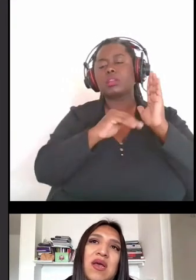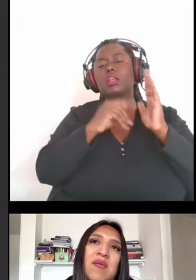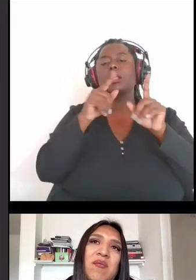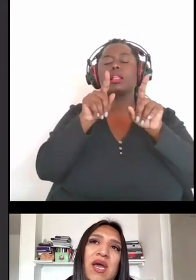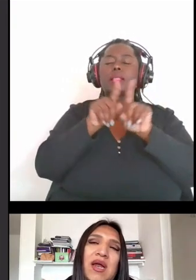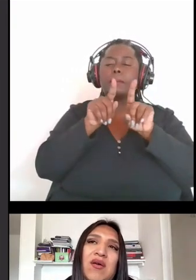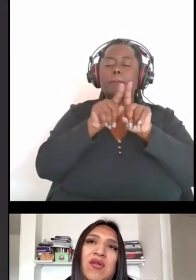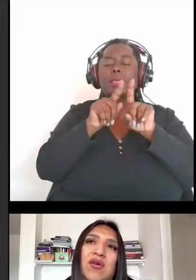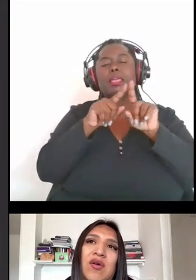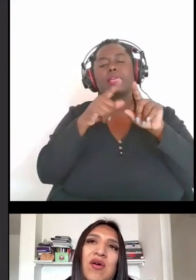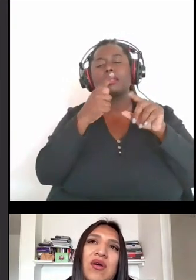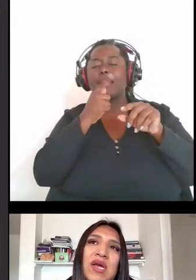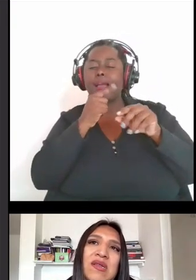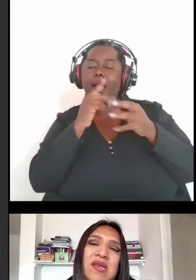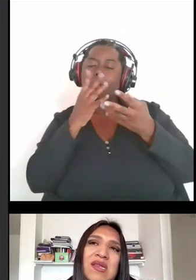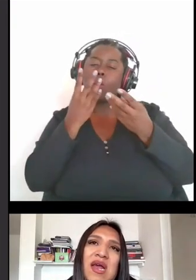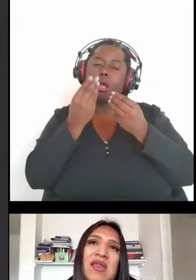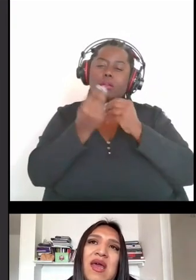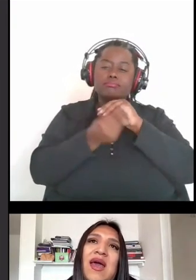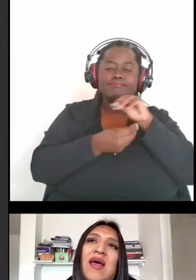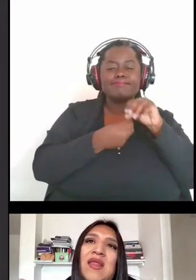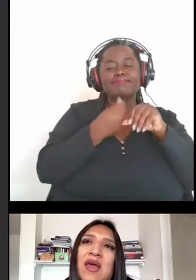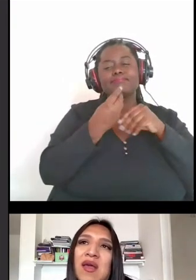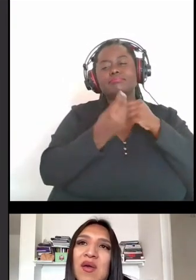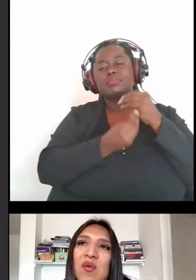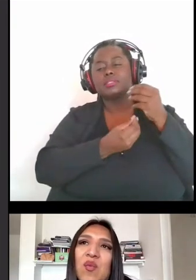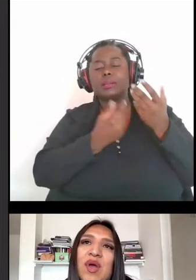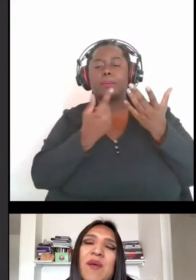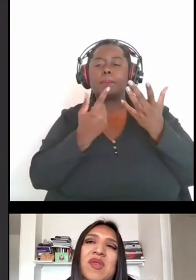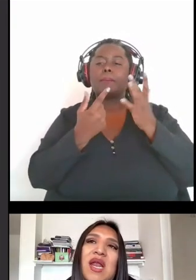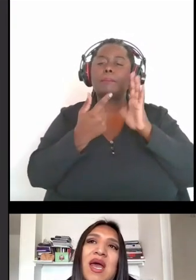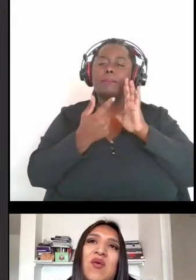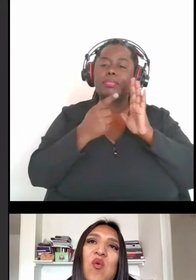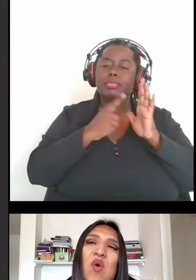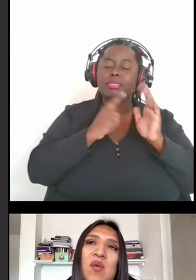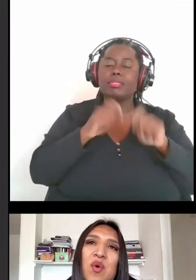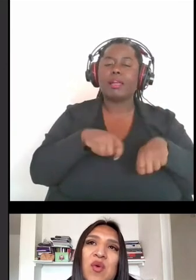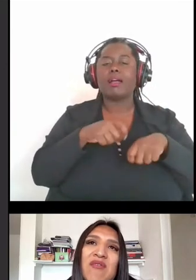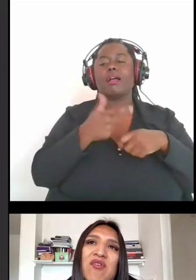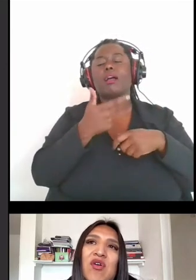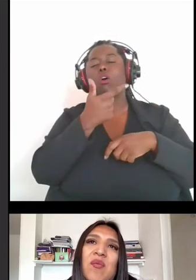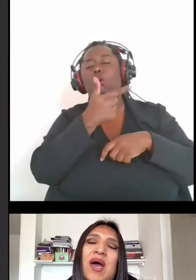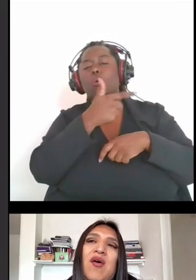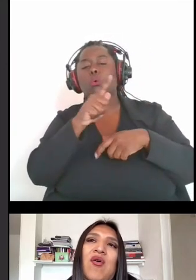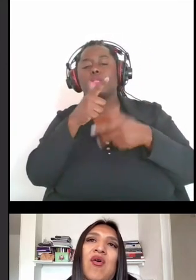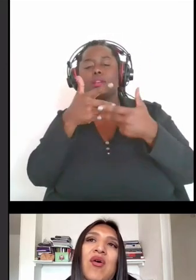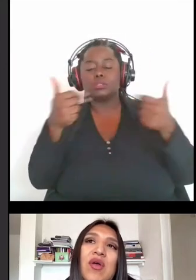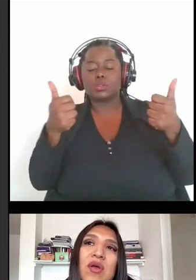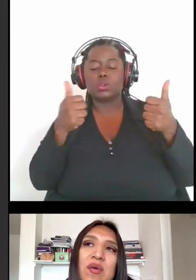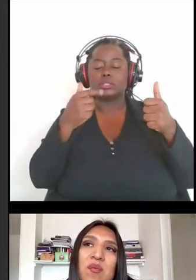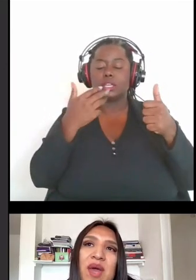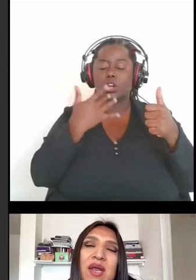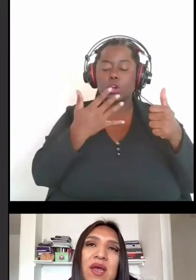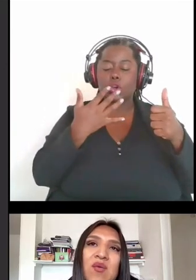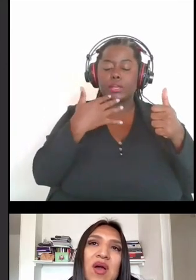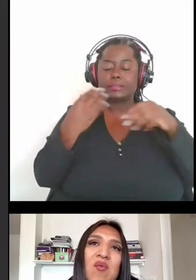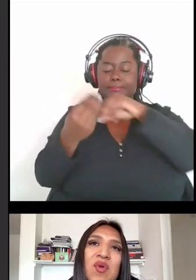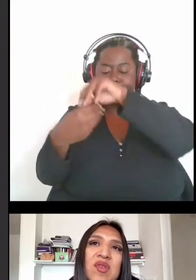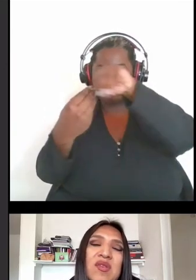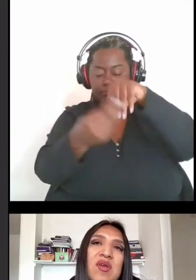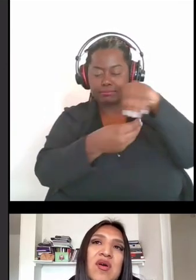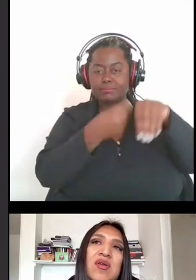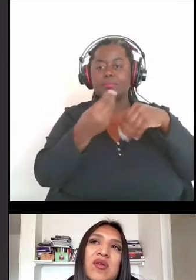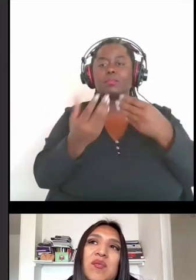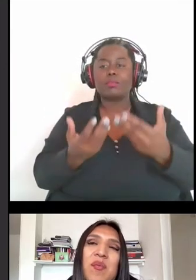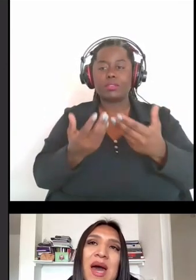and watercolors bring water and it creates new shapes and it mixes